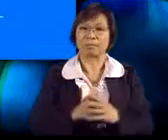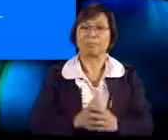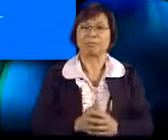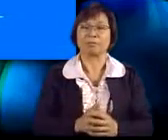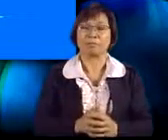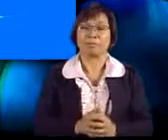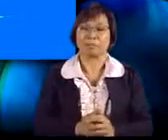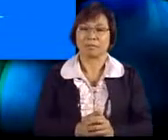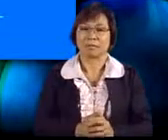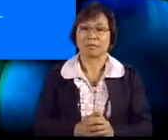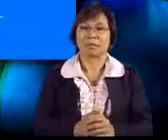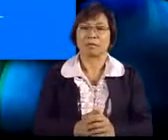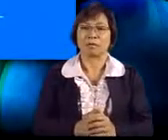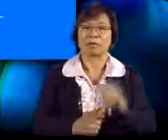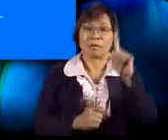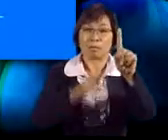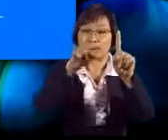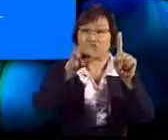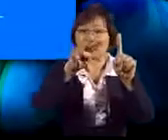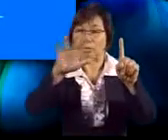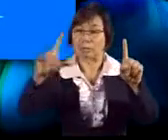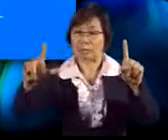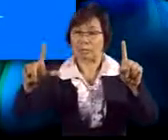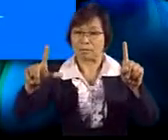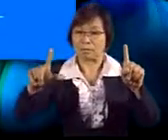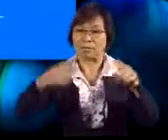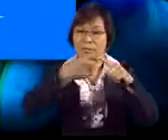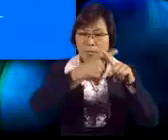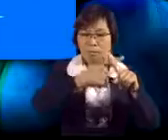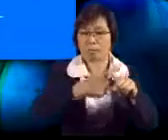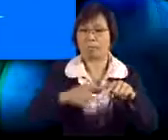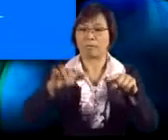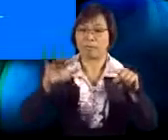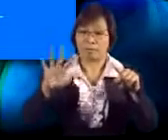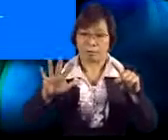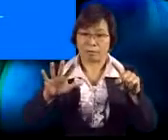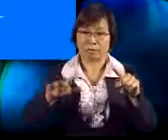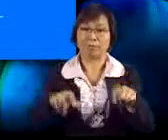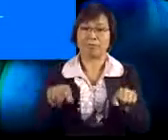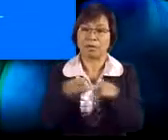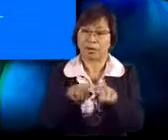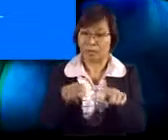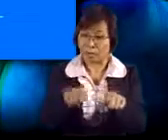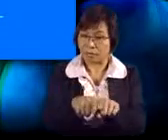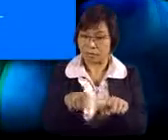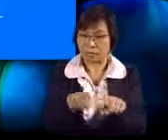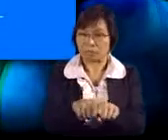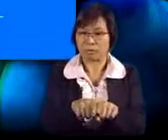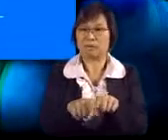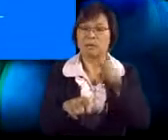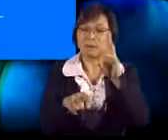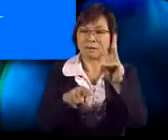So, 1.25 liters multiply by 5 equals